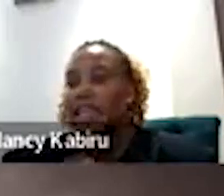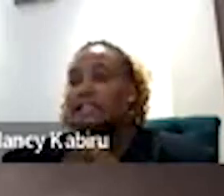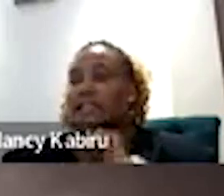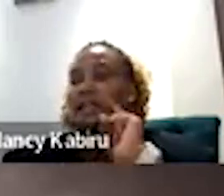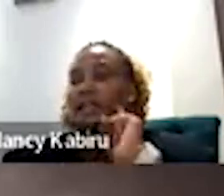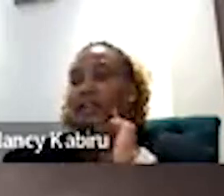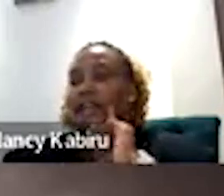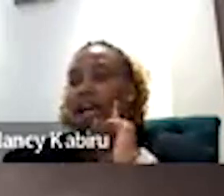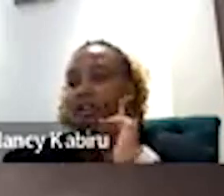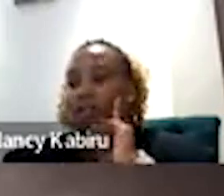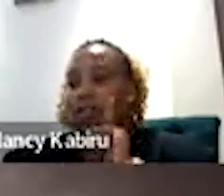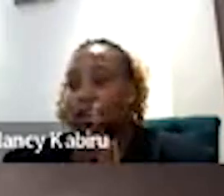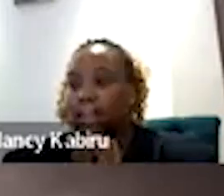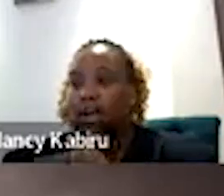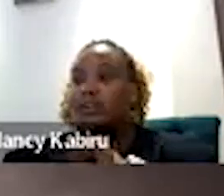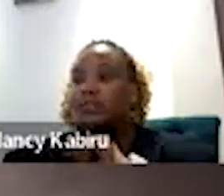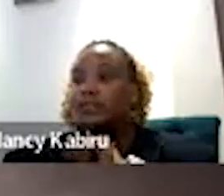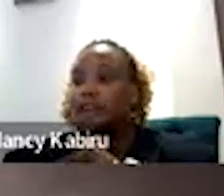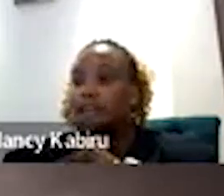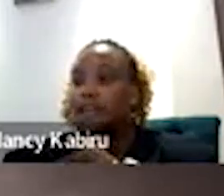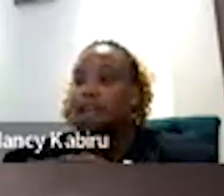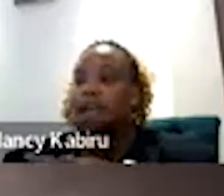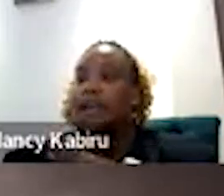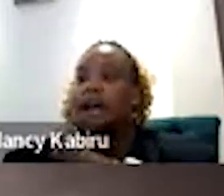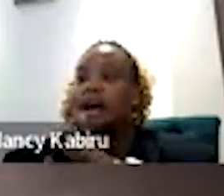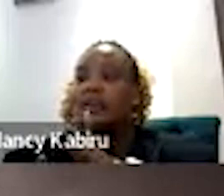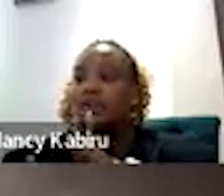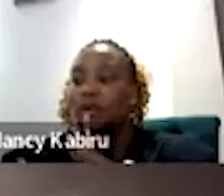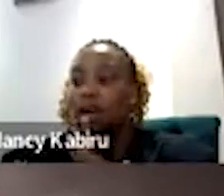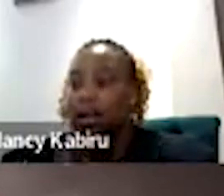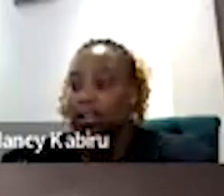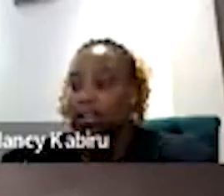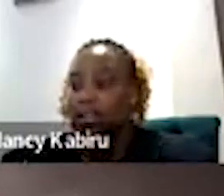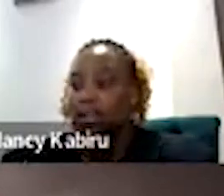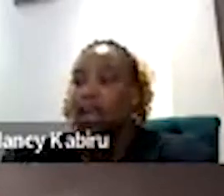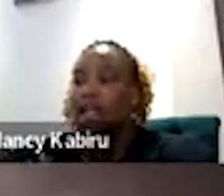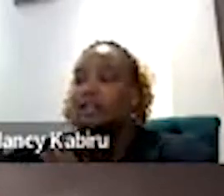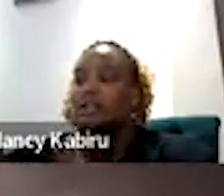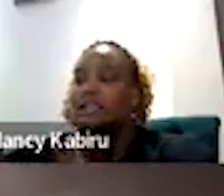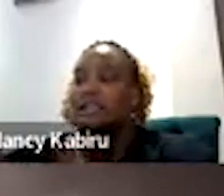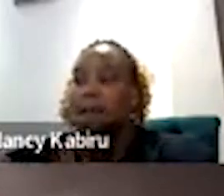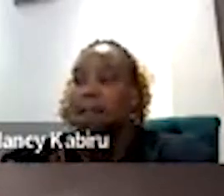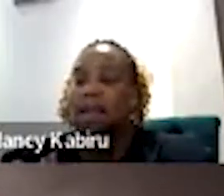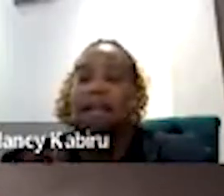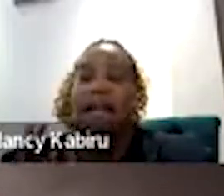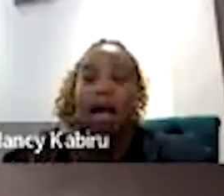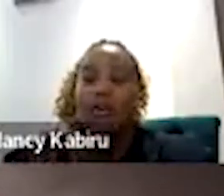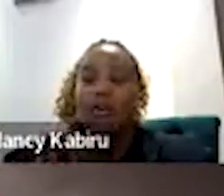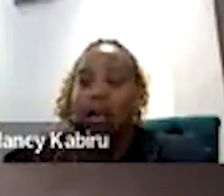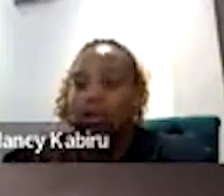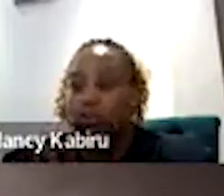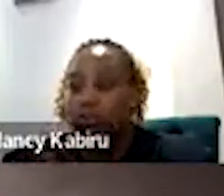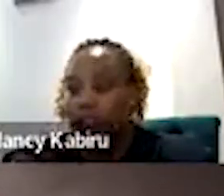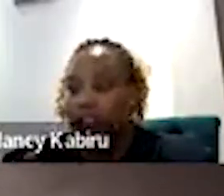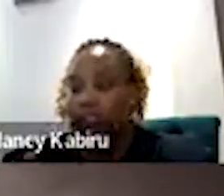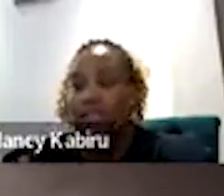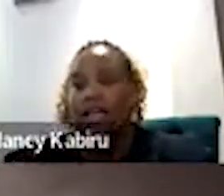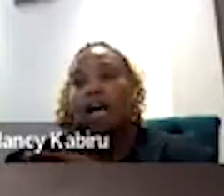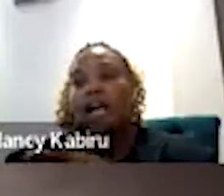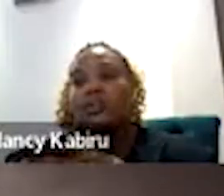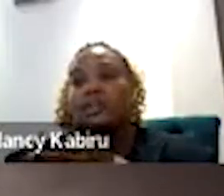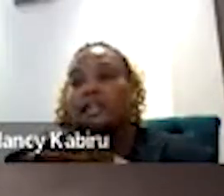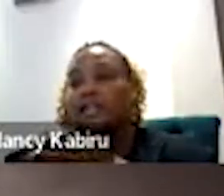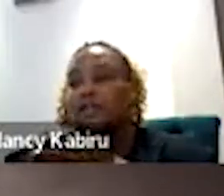is to mean that it will affect how you think, how you feel, and how you act. And it will determine how you handle